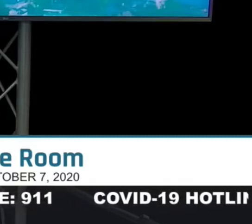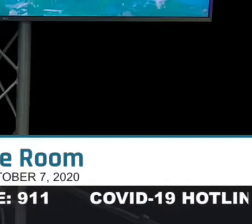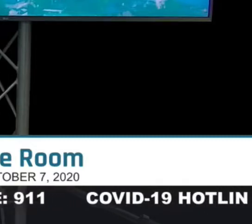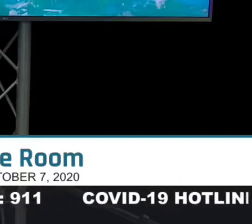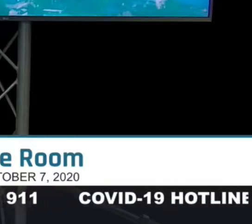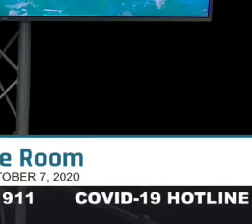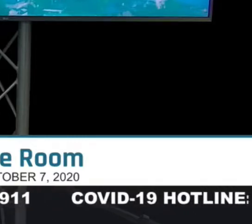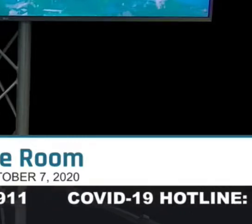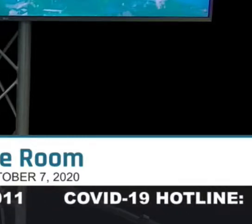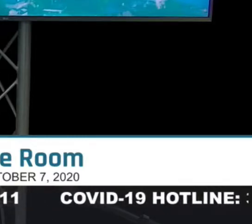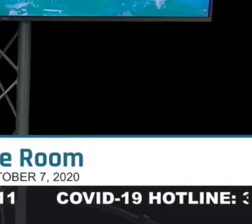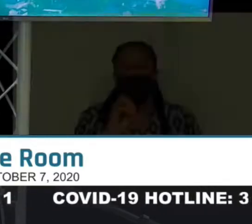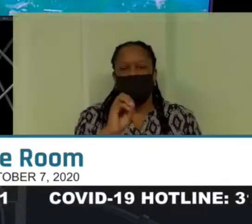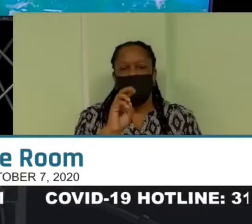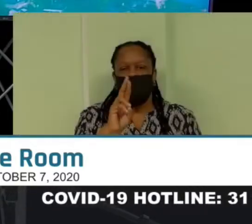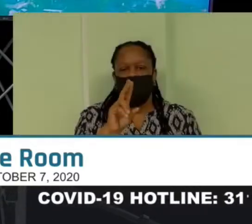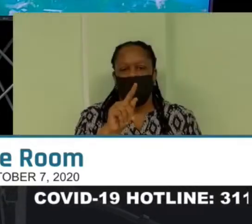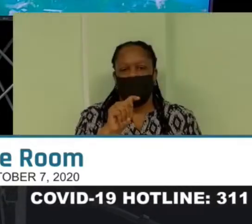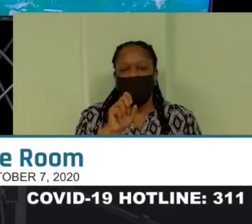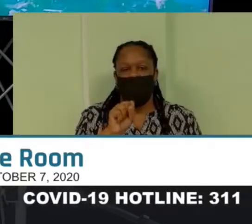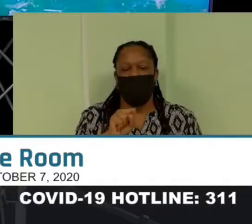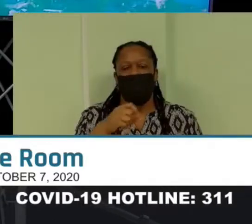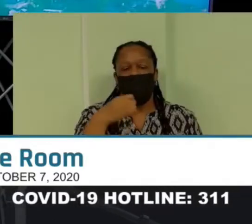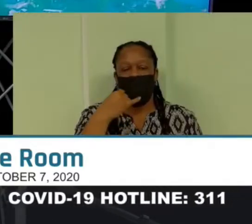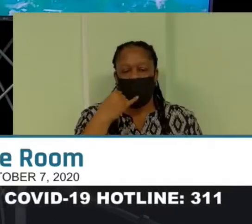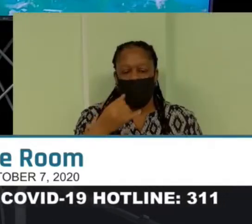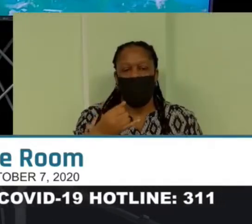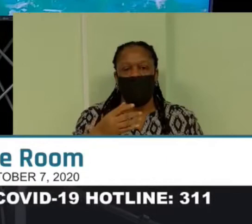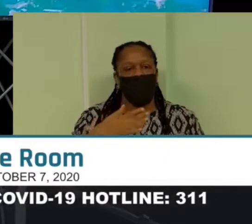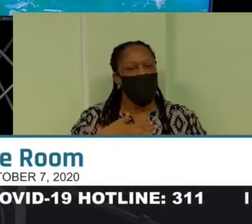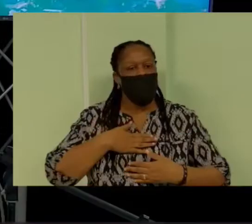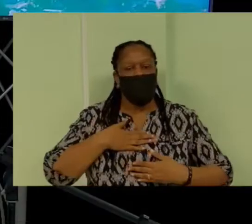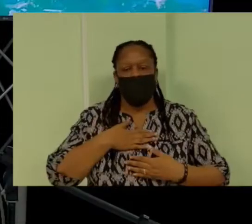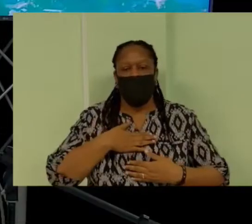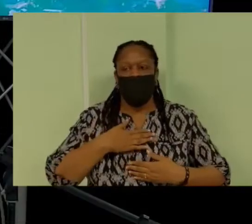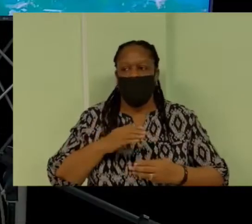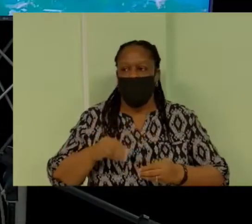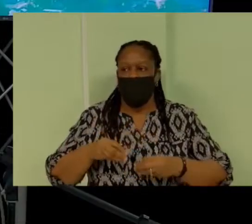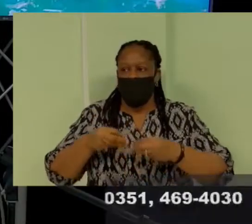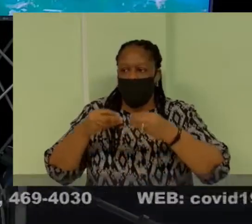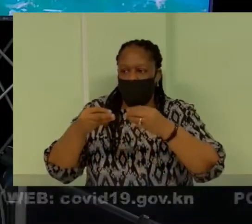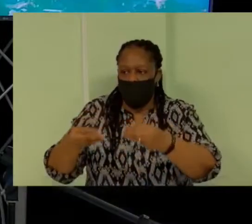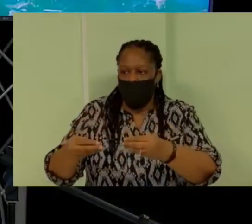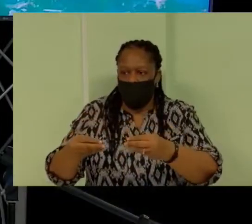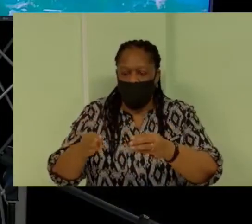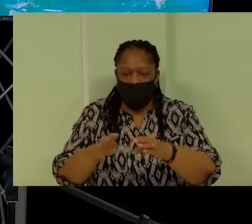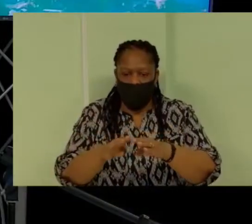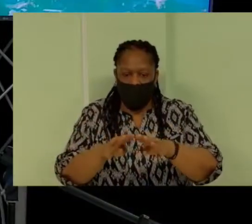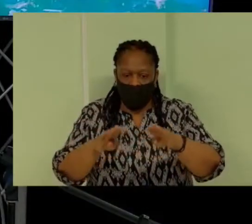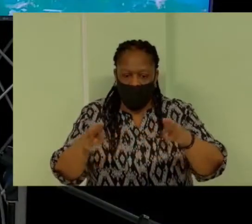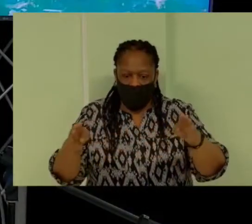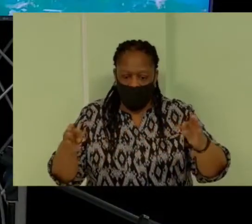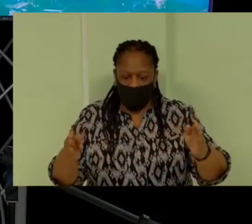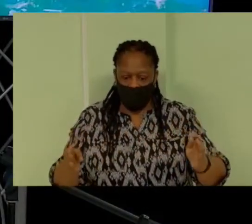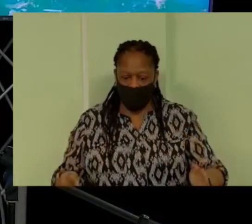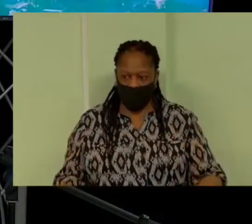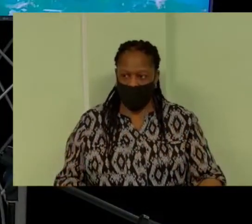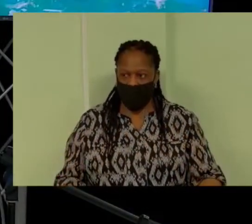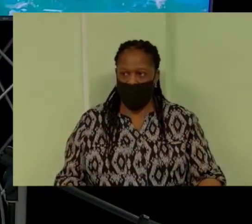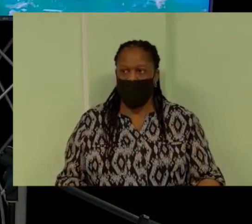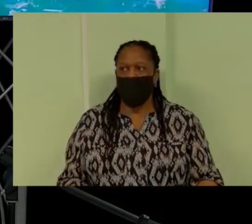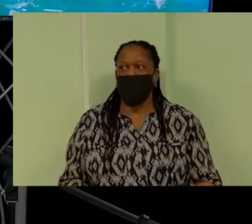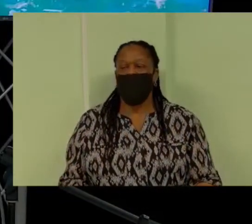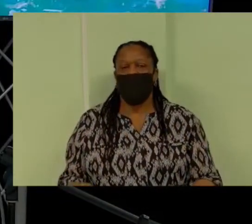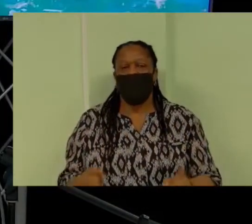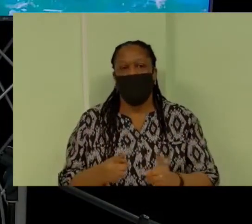Unicomer is pleased to be able to donate personal protective equipment in the form of a Marbe Aero box